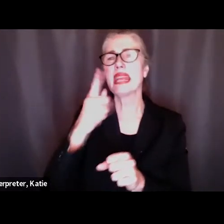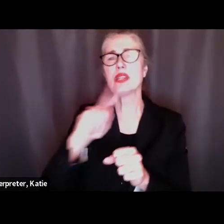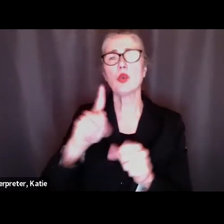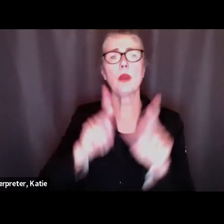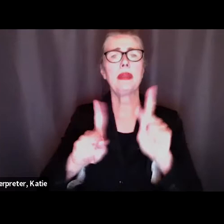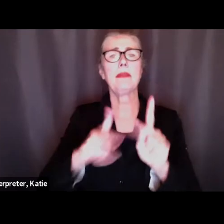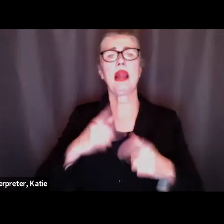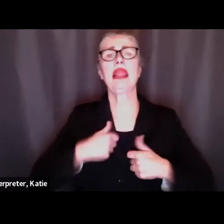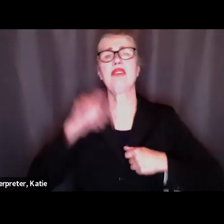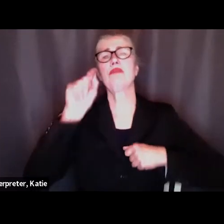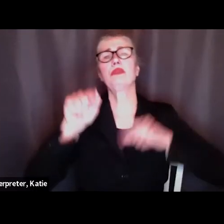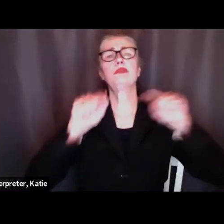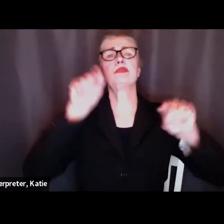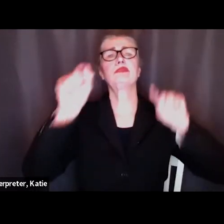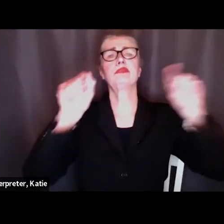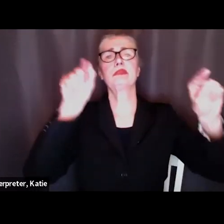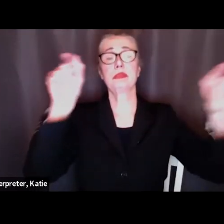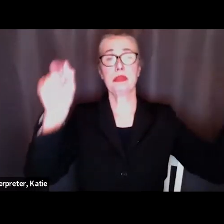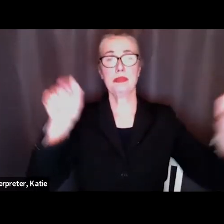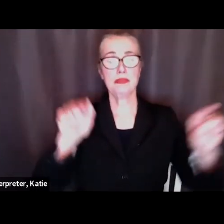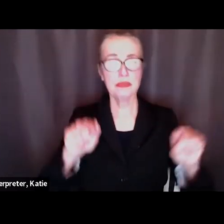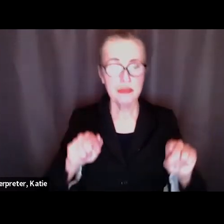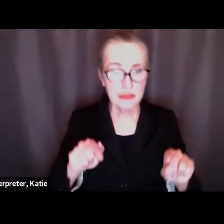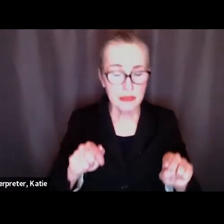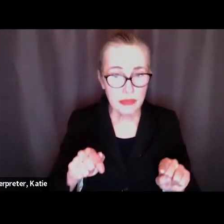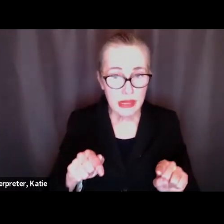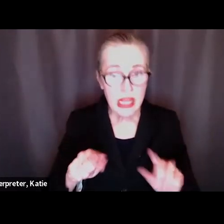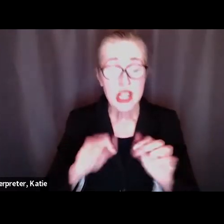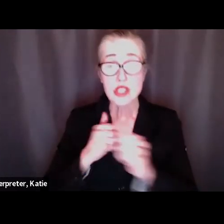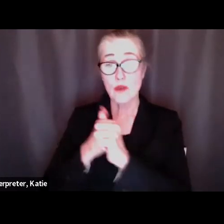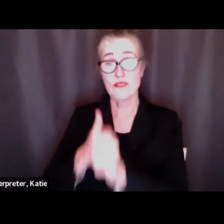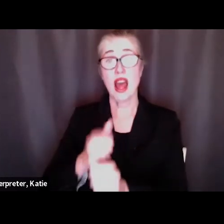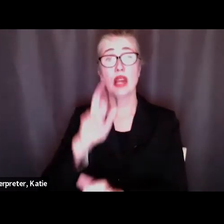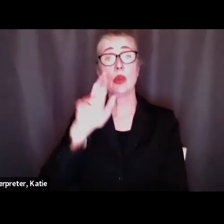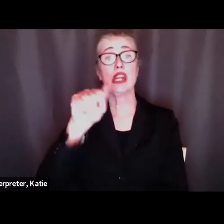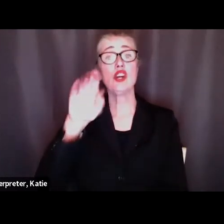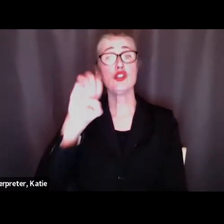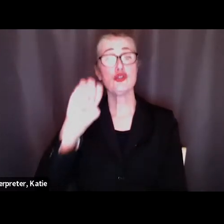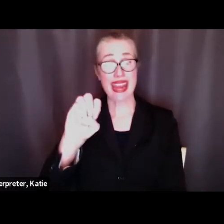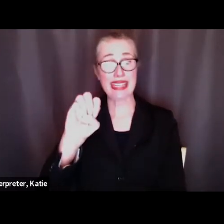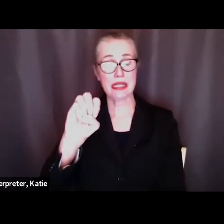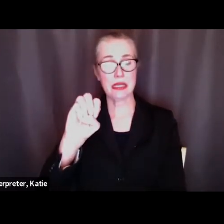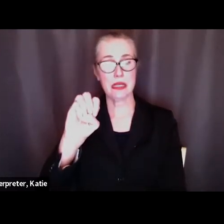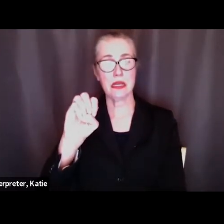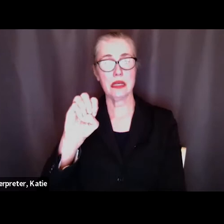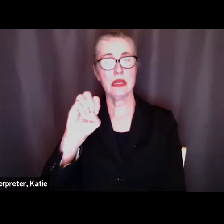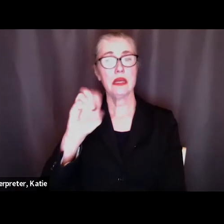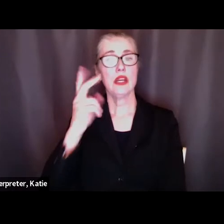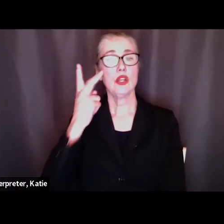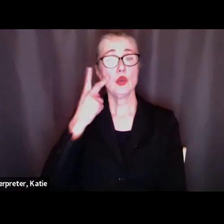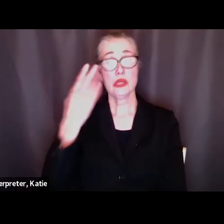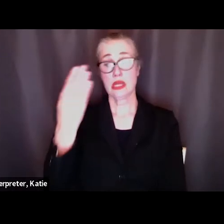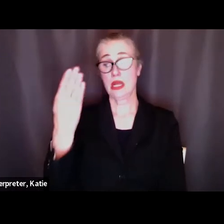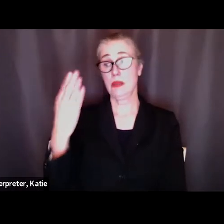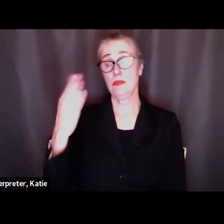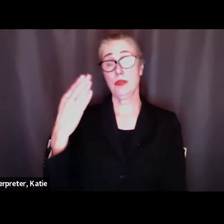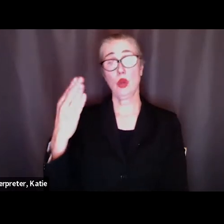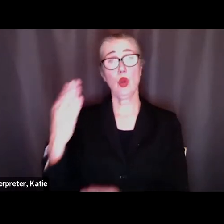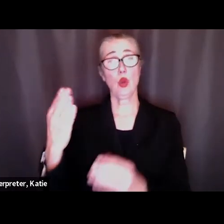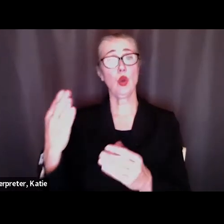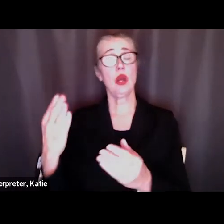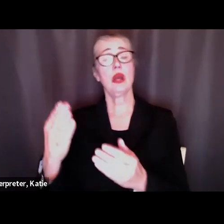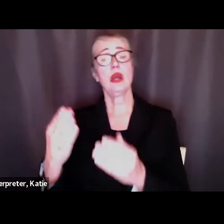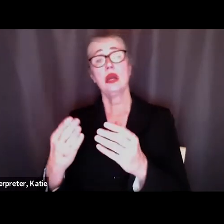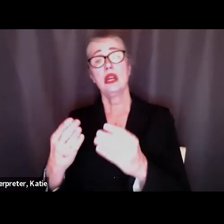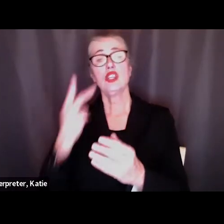race uh just from a population standpoint you can see in the blue uh they were able to create a minority majority from a